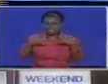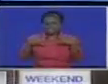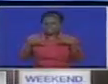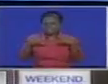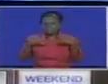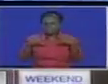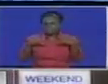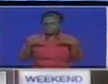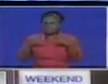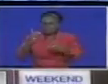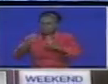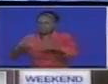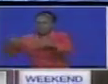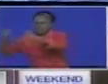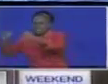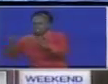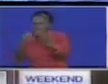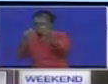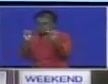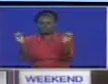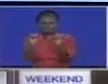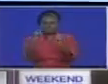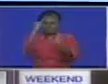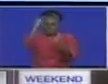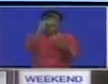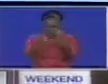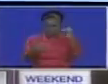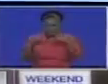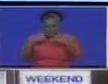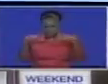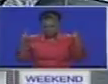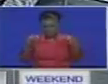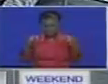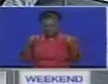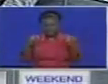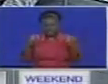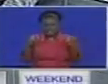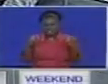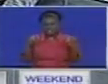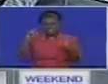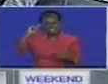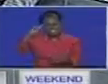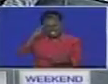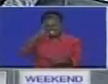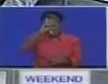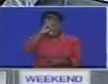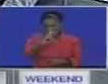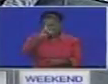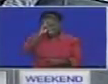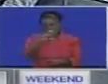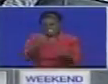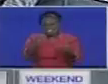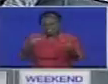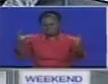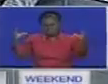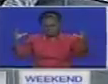So running away is not the solution. Last statement that I wanted to make is, we need to really think seriously whether our